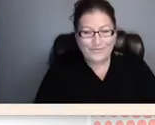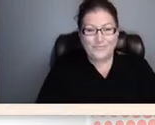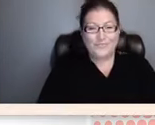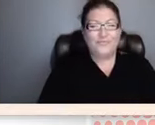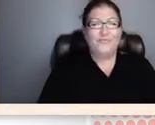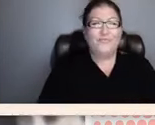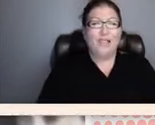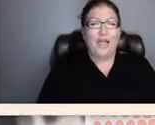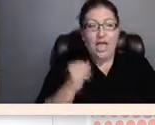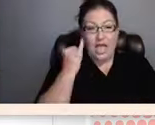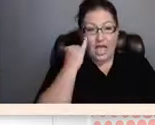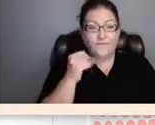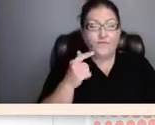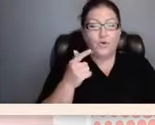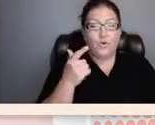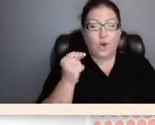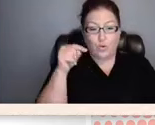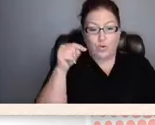If you scroll down,